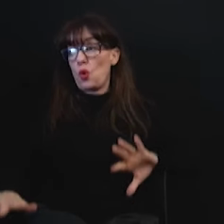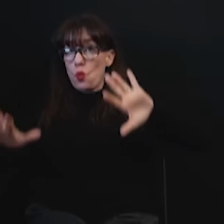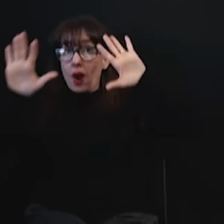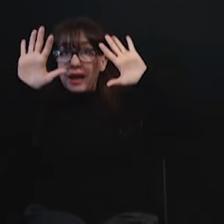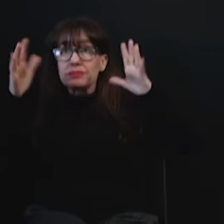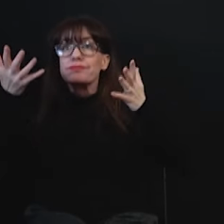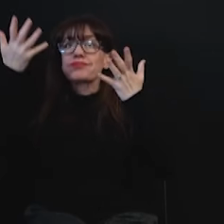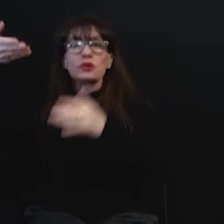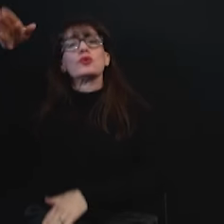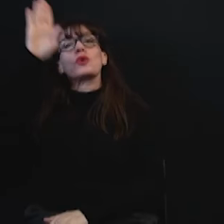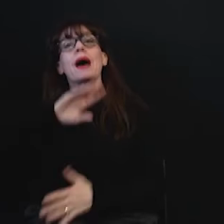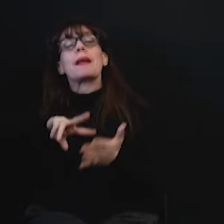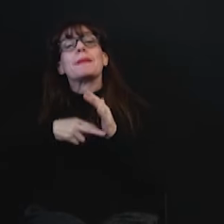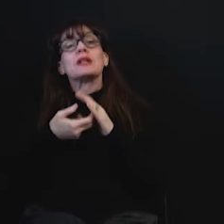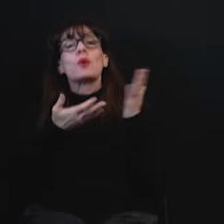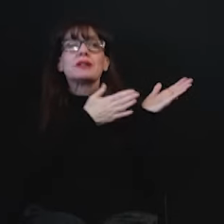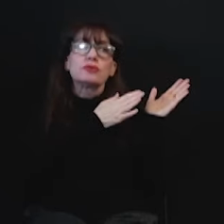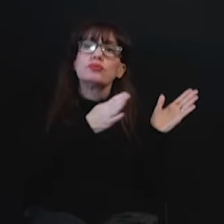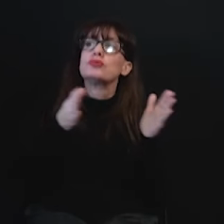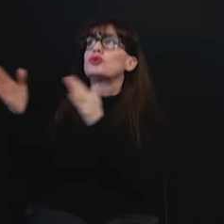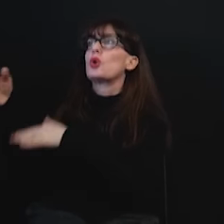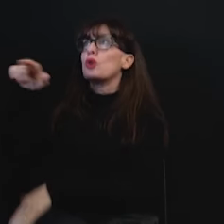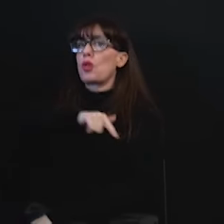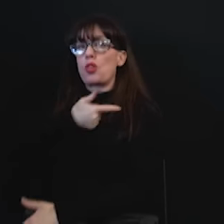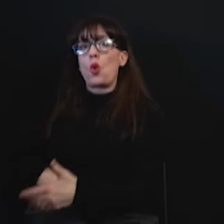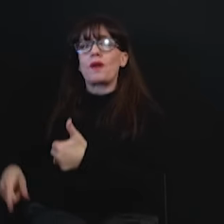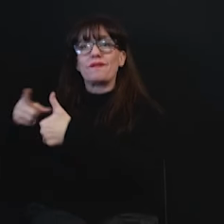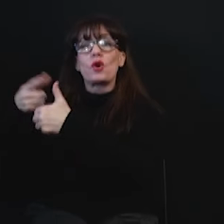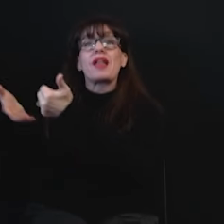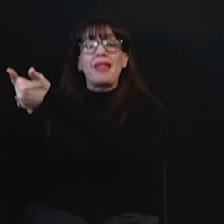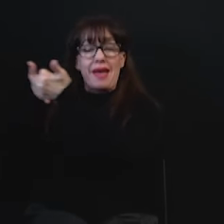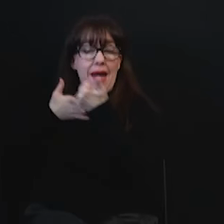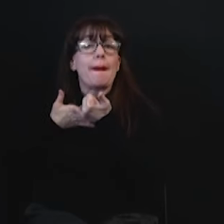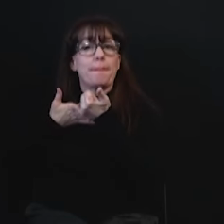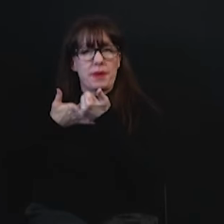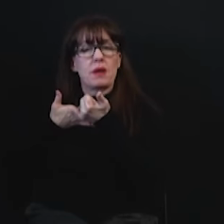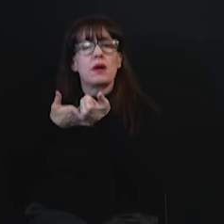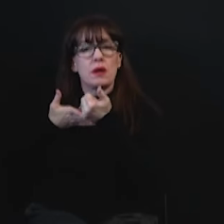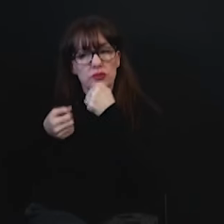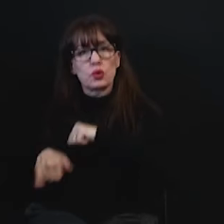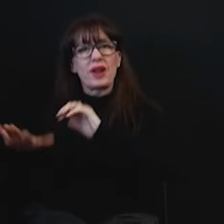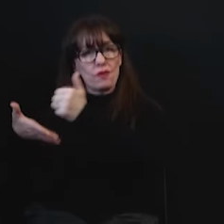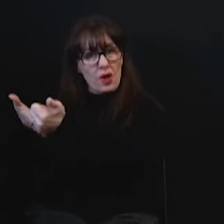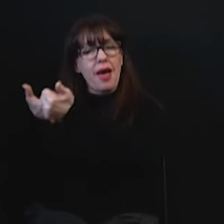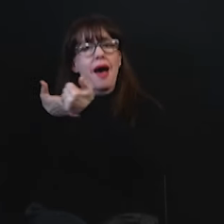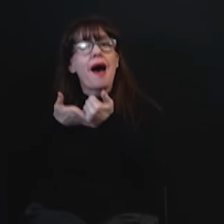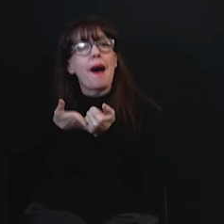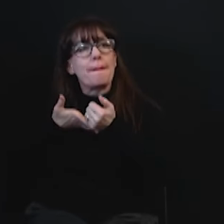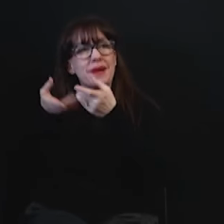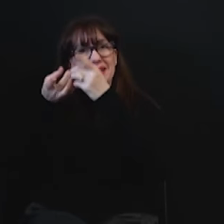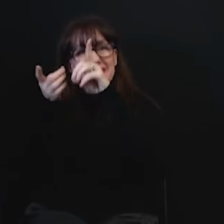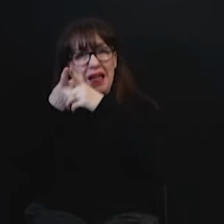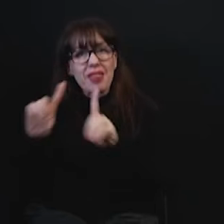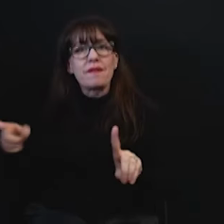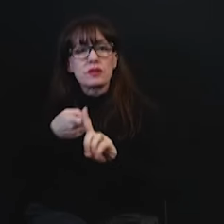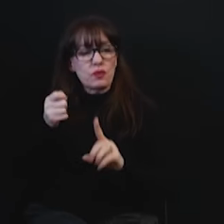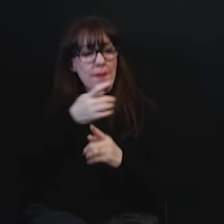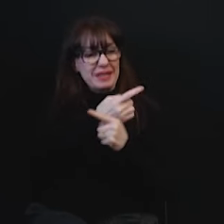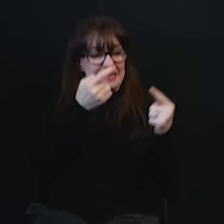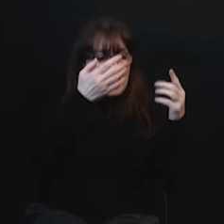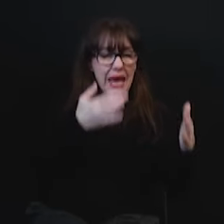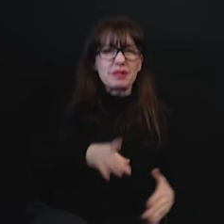God, it meant that he had to turn to the Lord for help. That's what surrender means. Turn to the Lord for help, deliverance from his enemies.